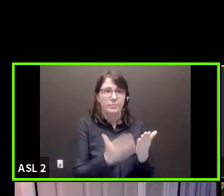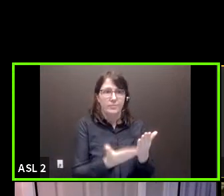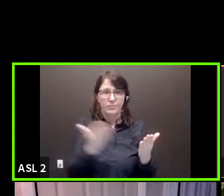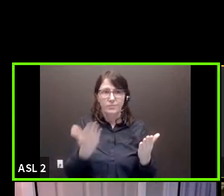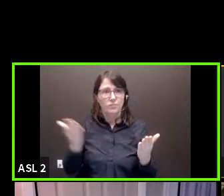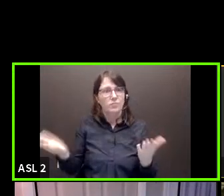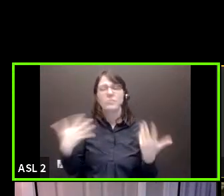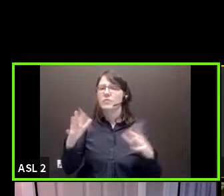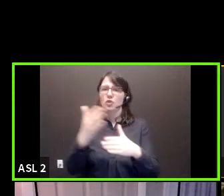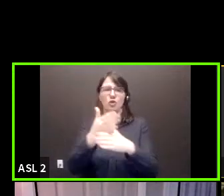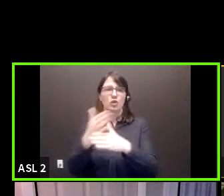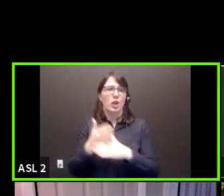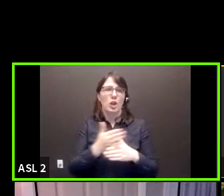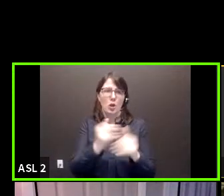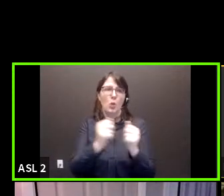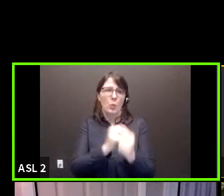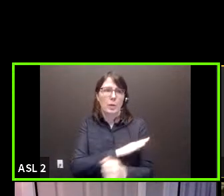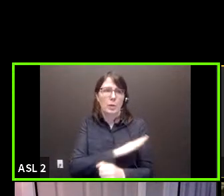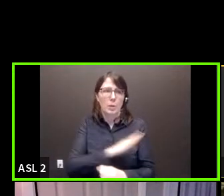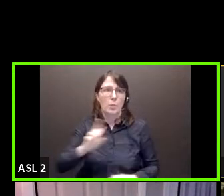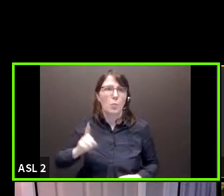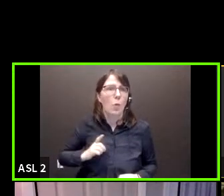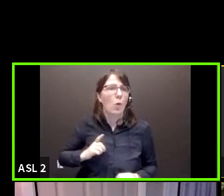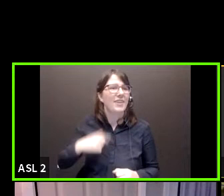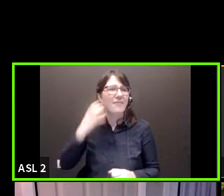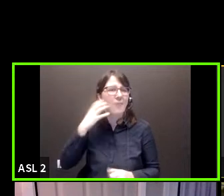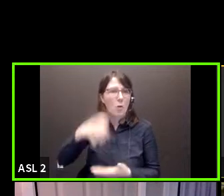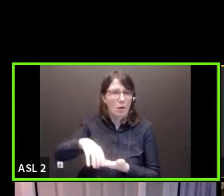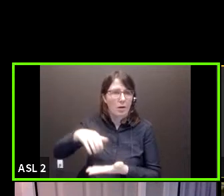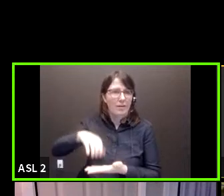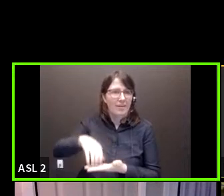on the first i'm sorry